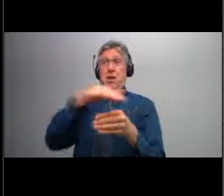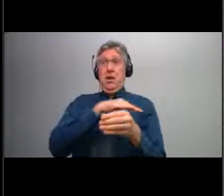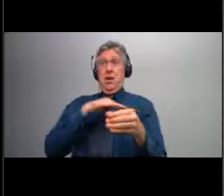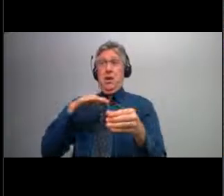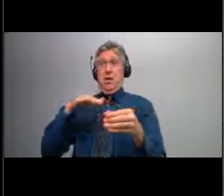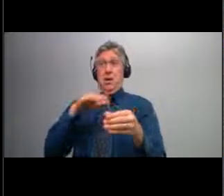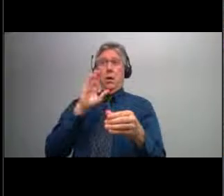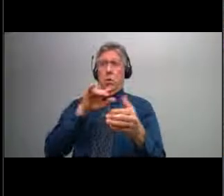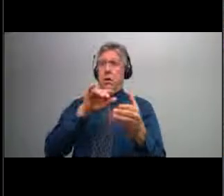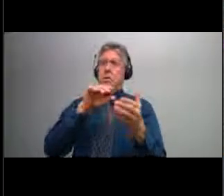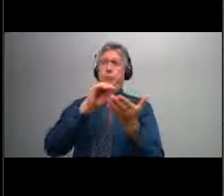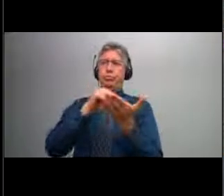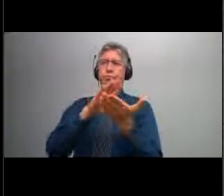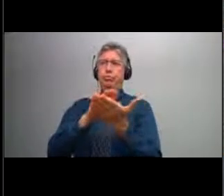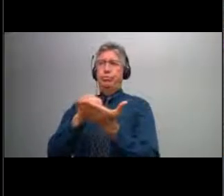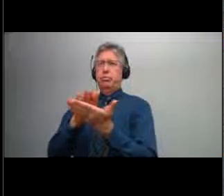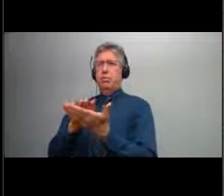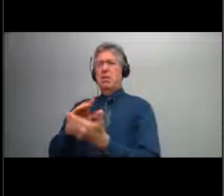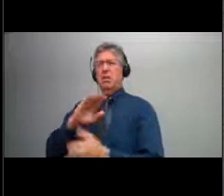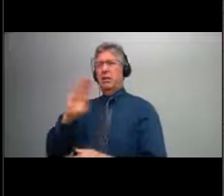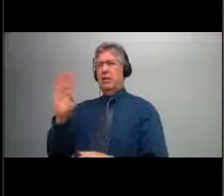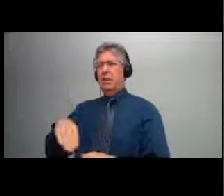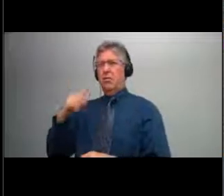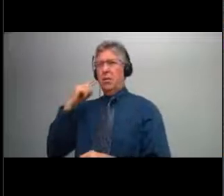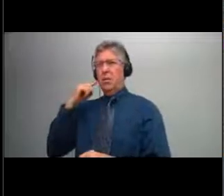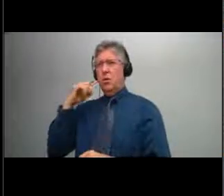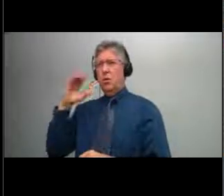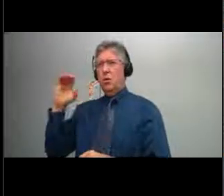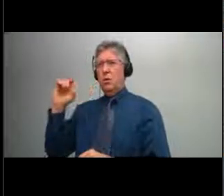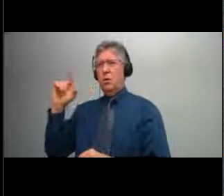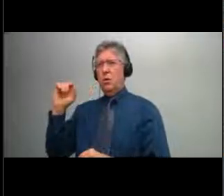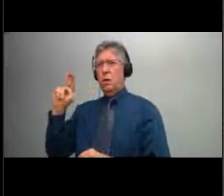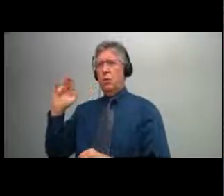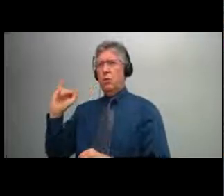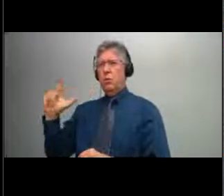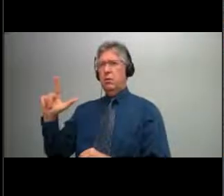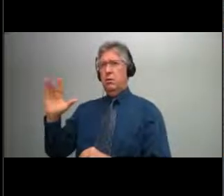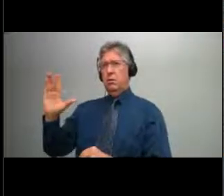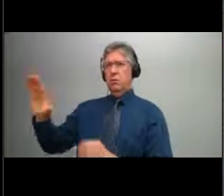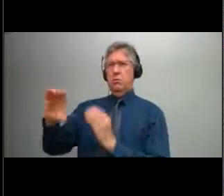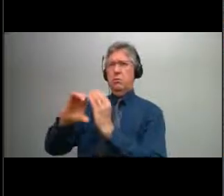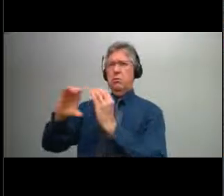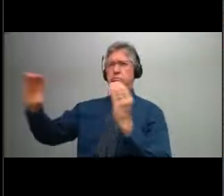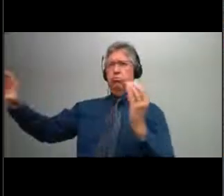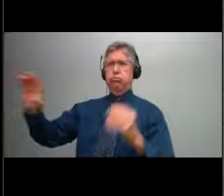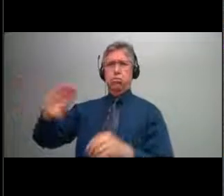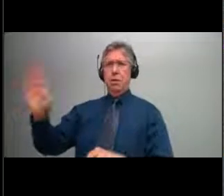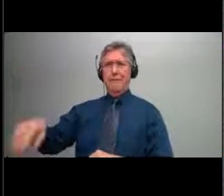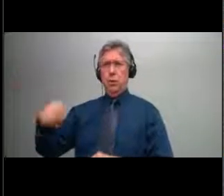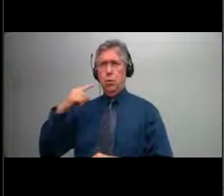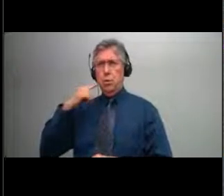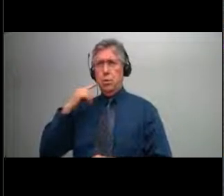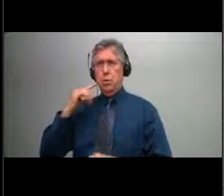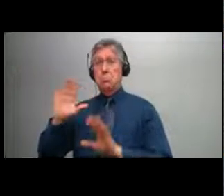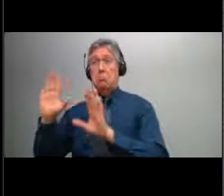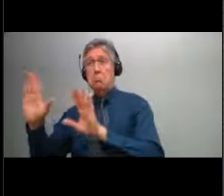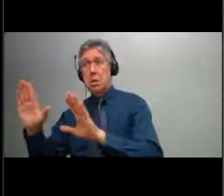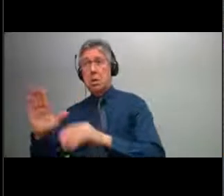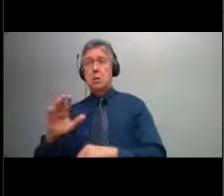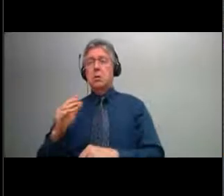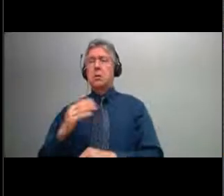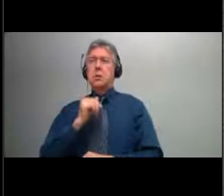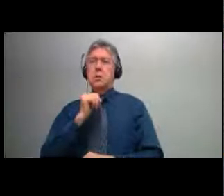aware of any Colonial Pipeline existing there, but I will check in with my utility folks